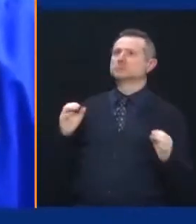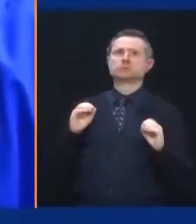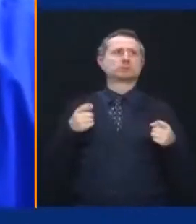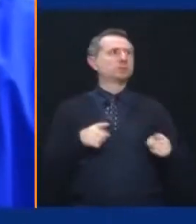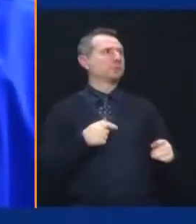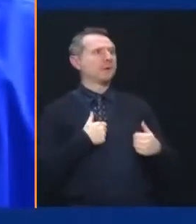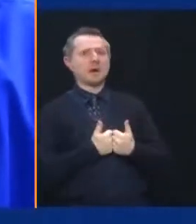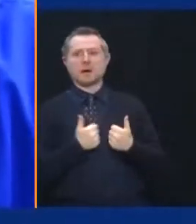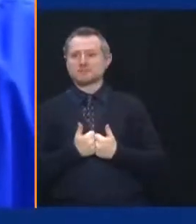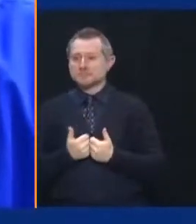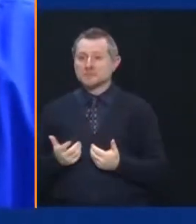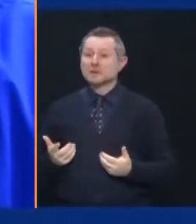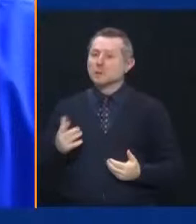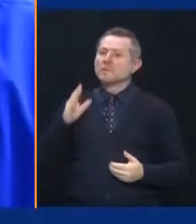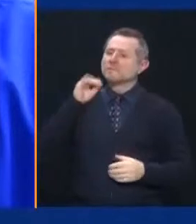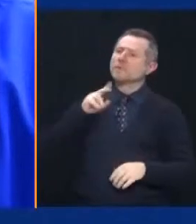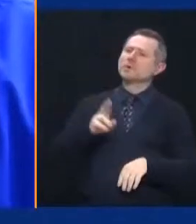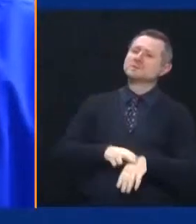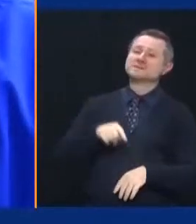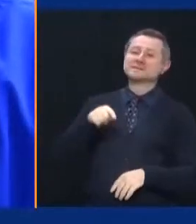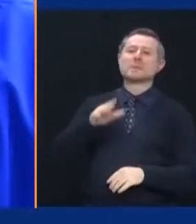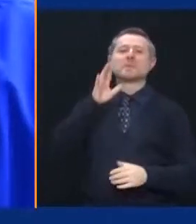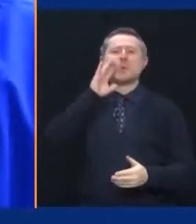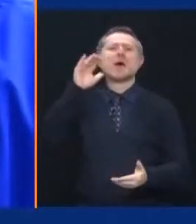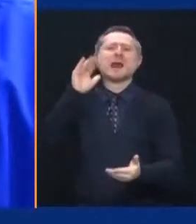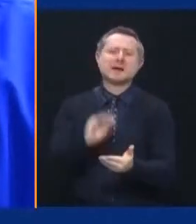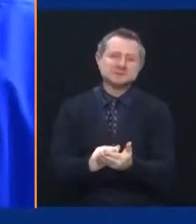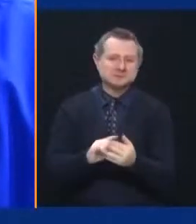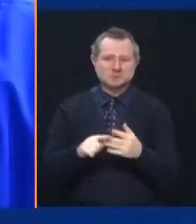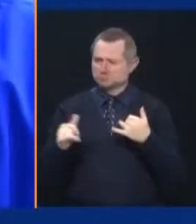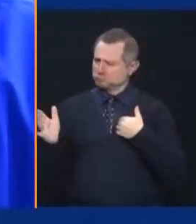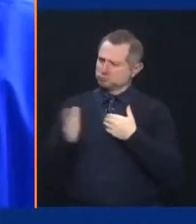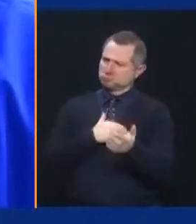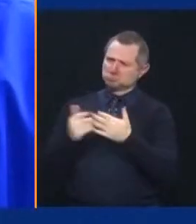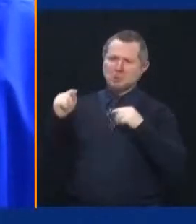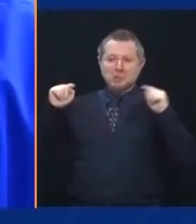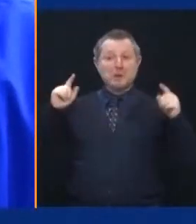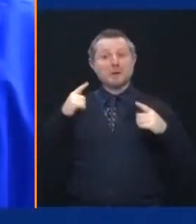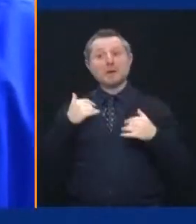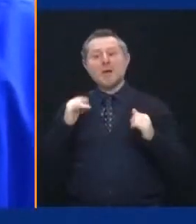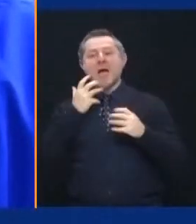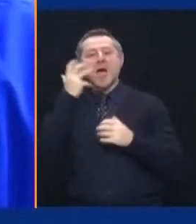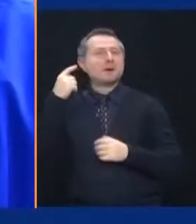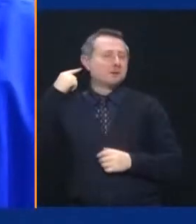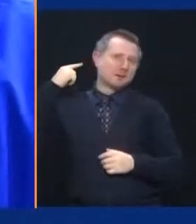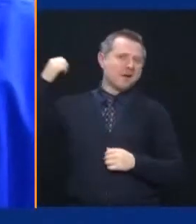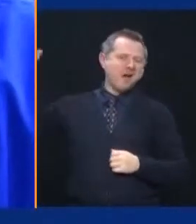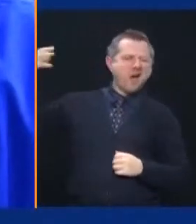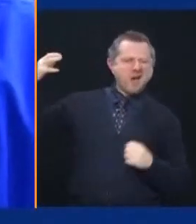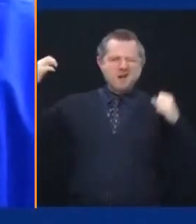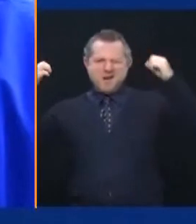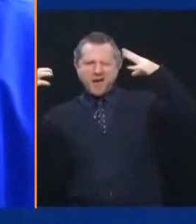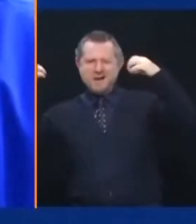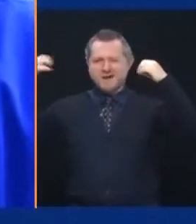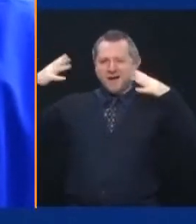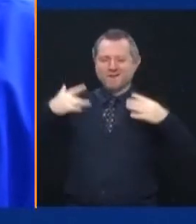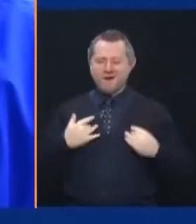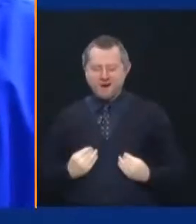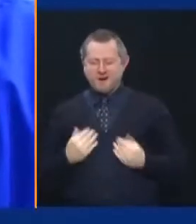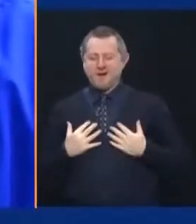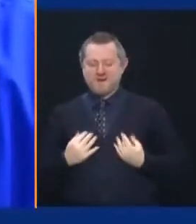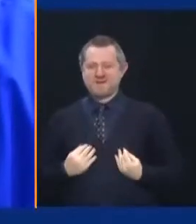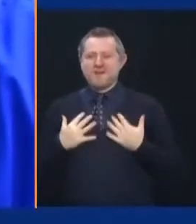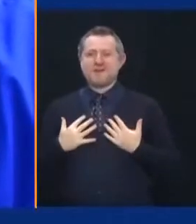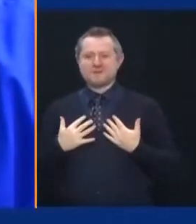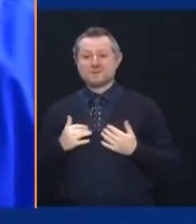in limited numbers, we will feel and definitely soak in their